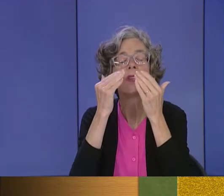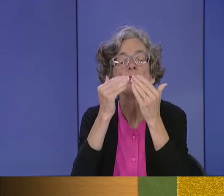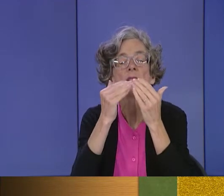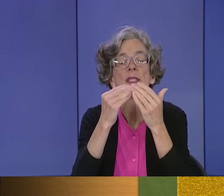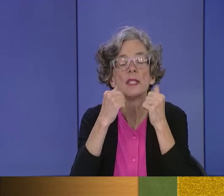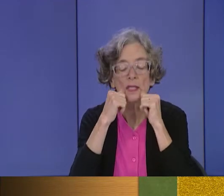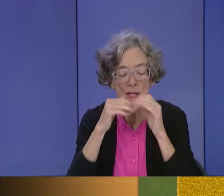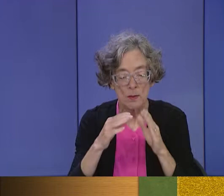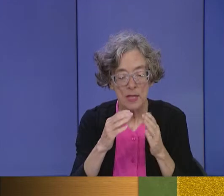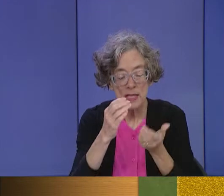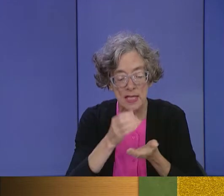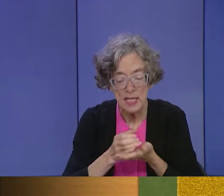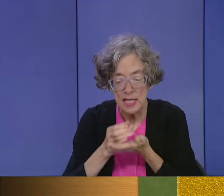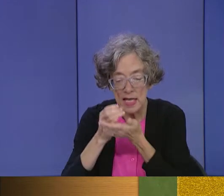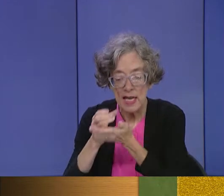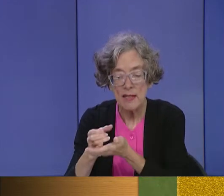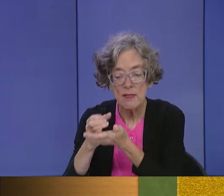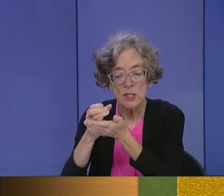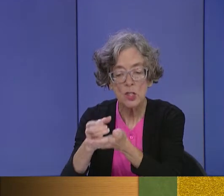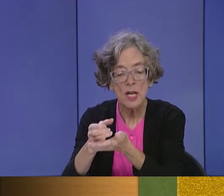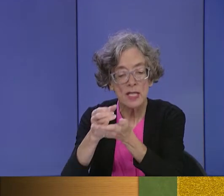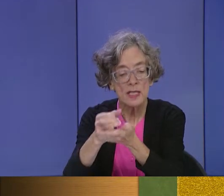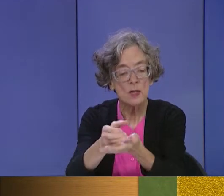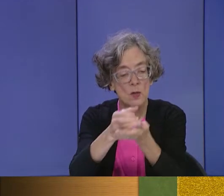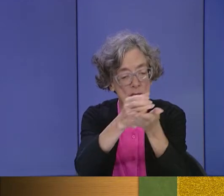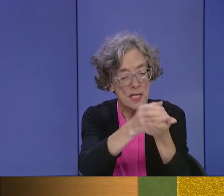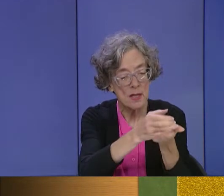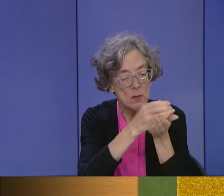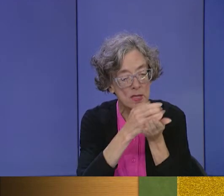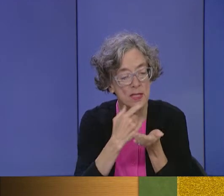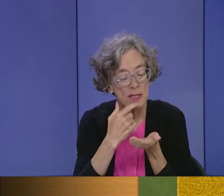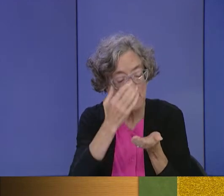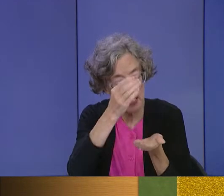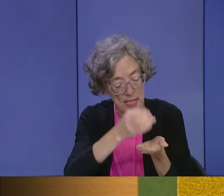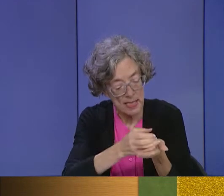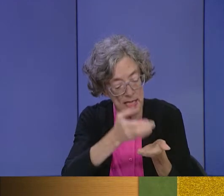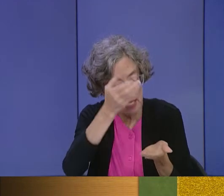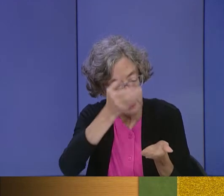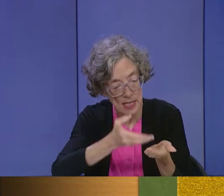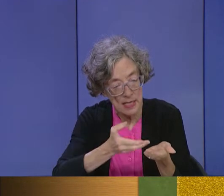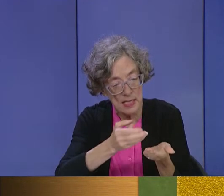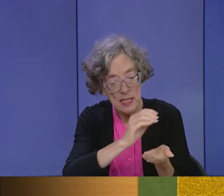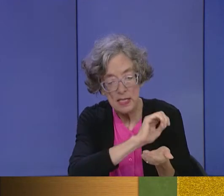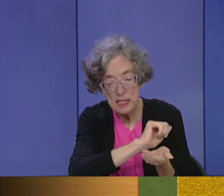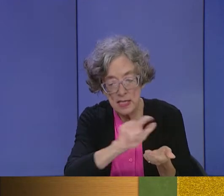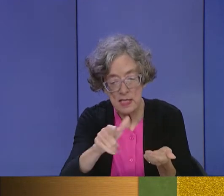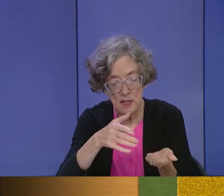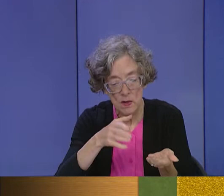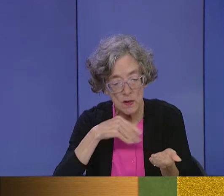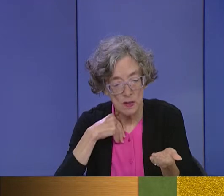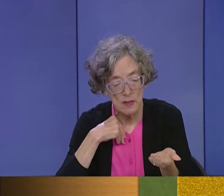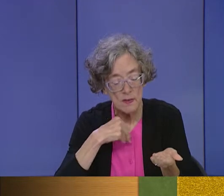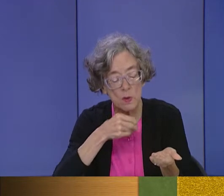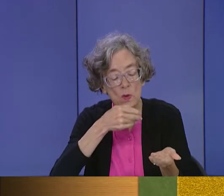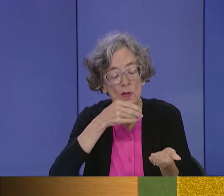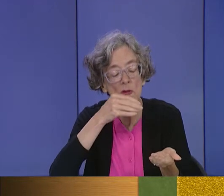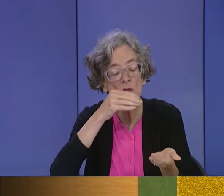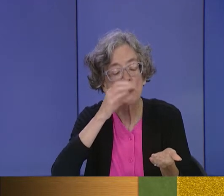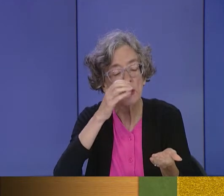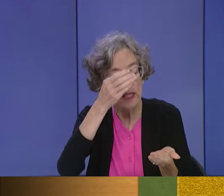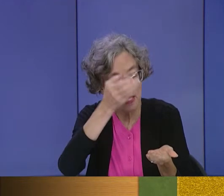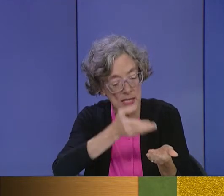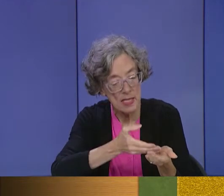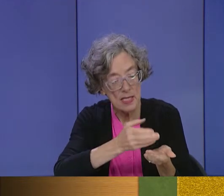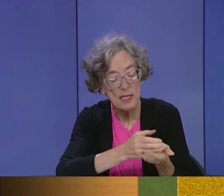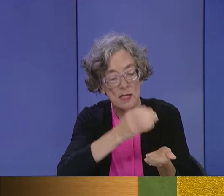the blessing and gave the chalice to his disciples, saying, "Take this, all of you, and drink from it, for this is